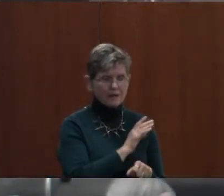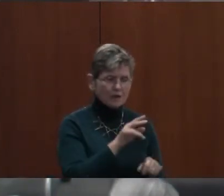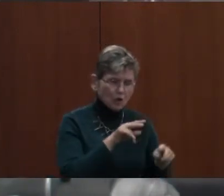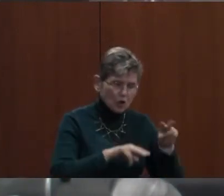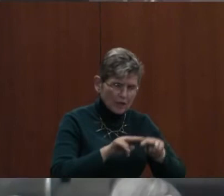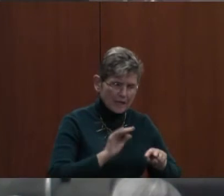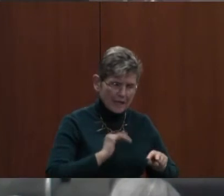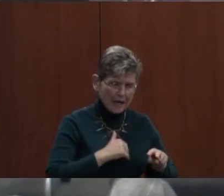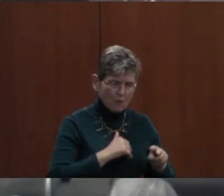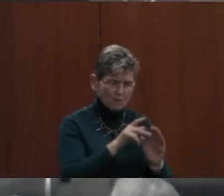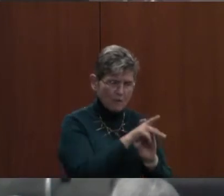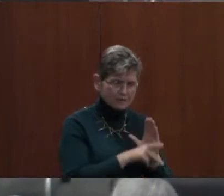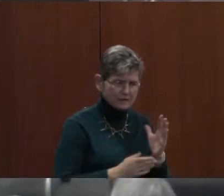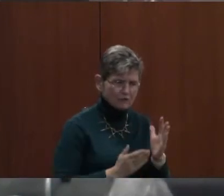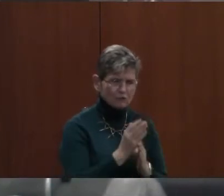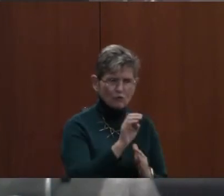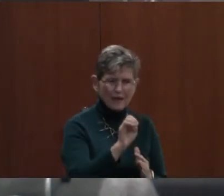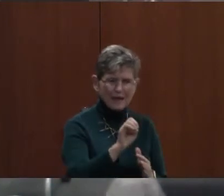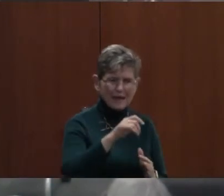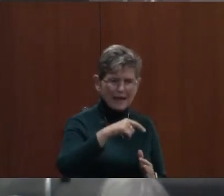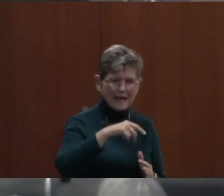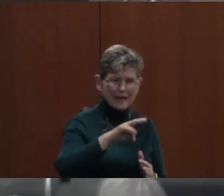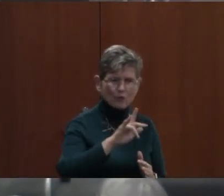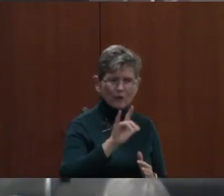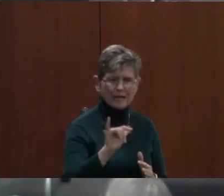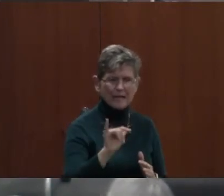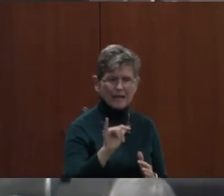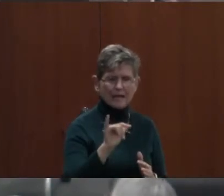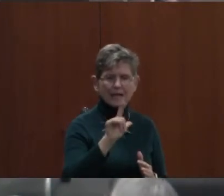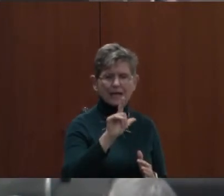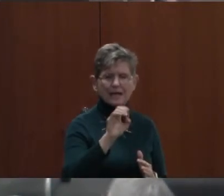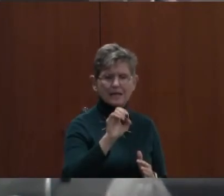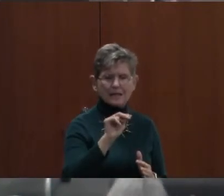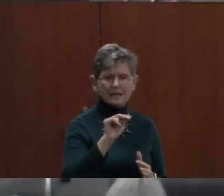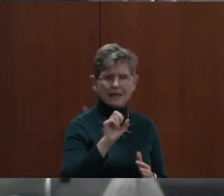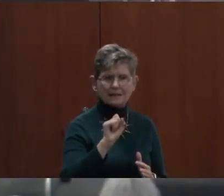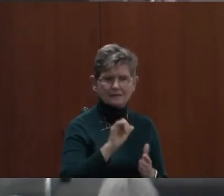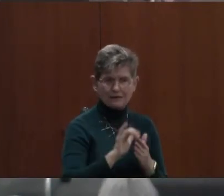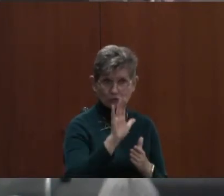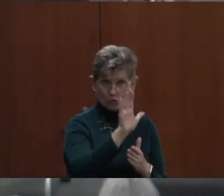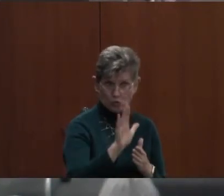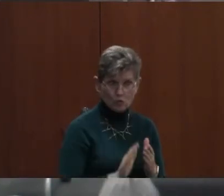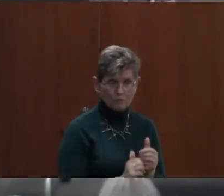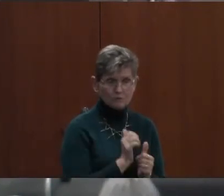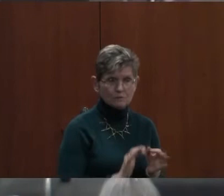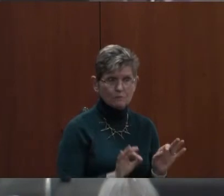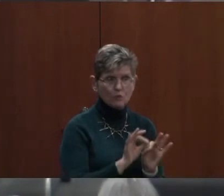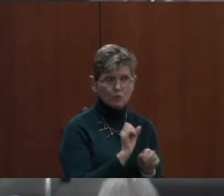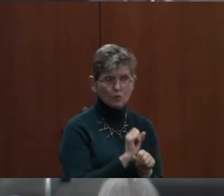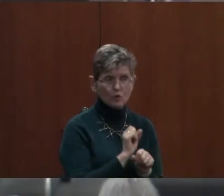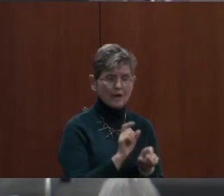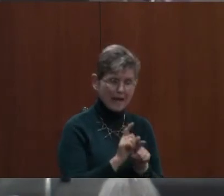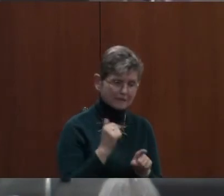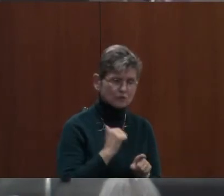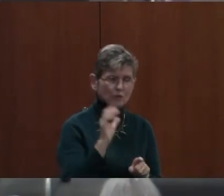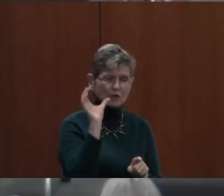policies through an equity lens. That is your most important, I think, challenge as we are looking